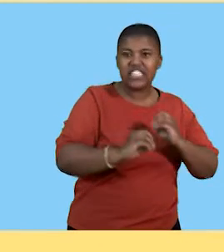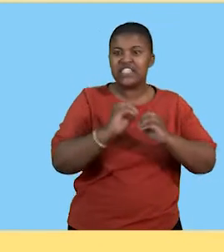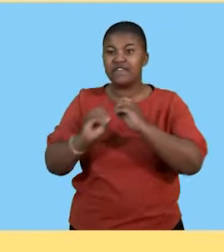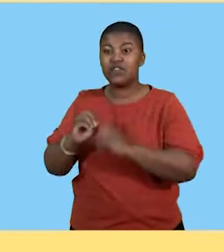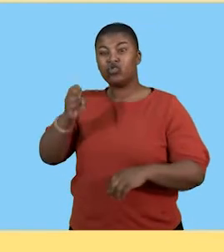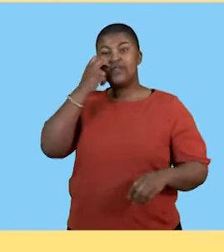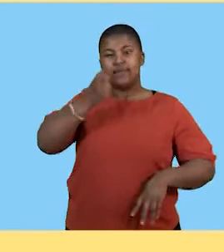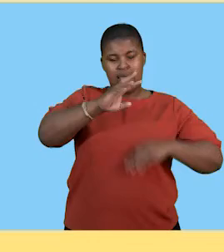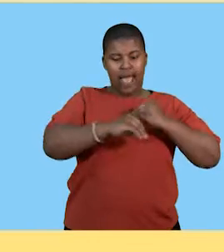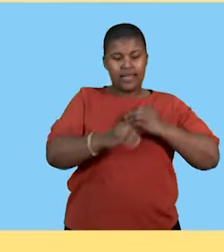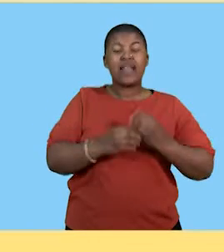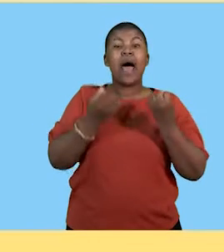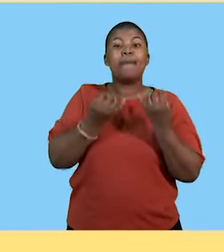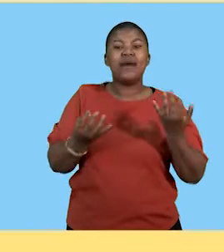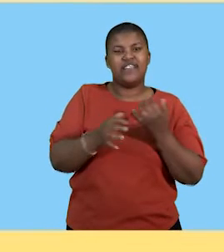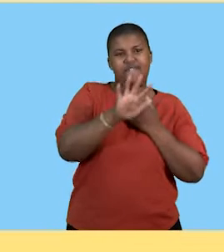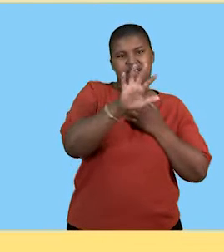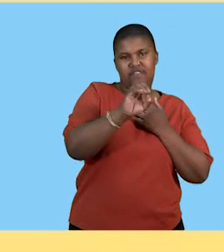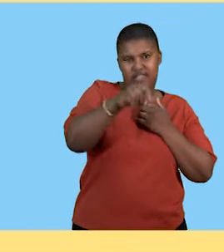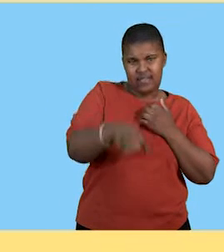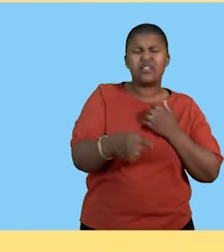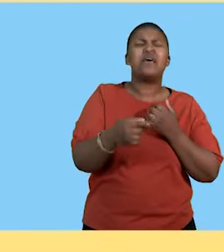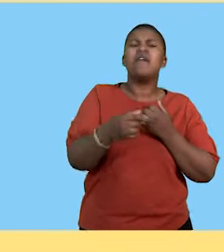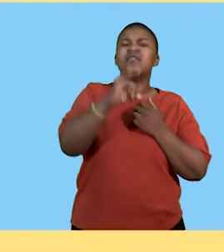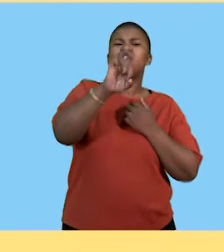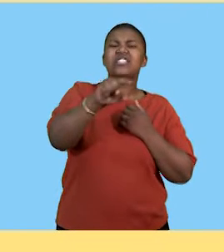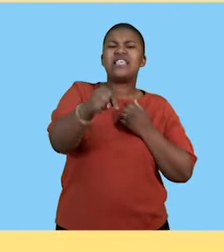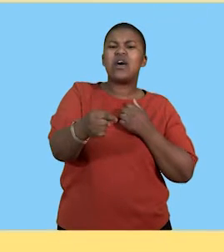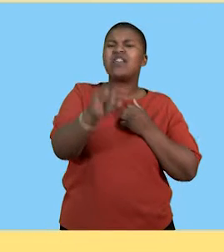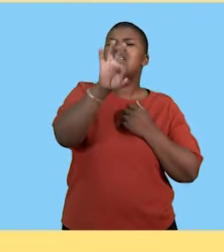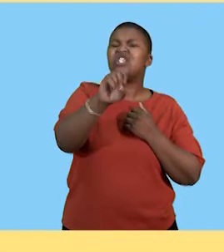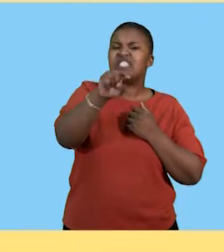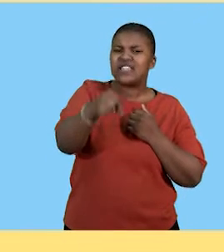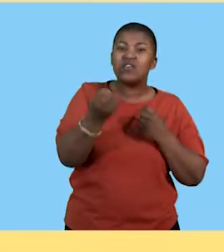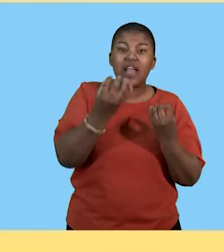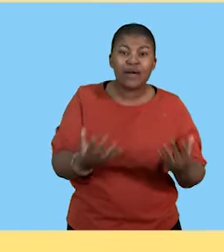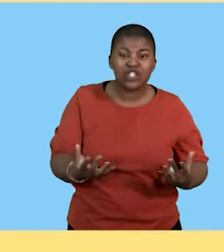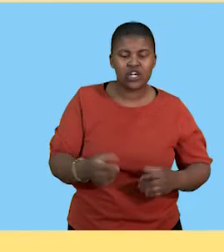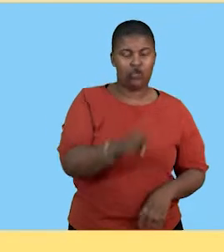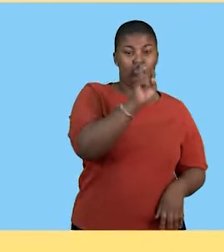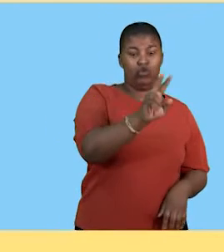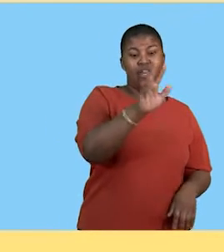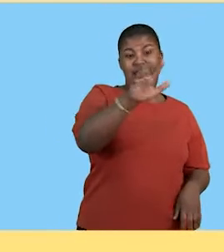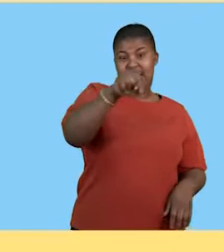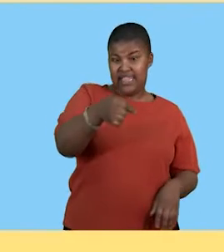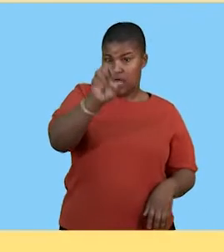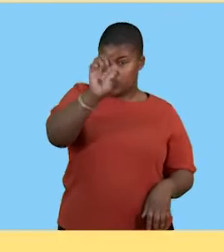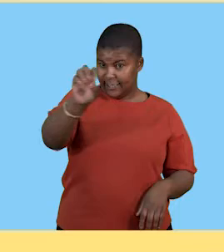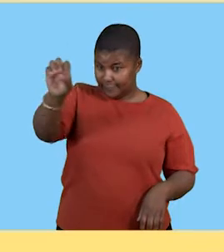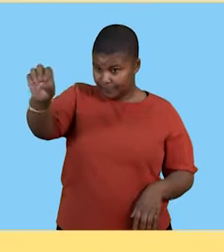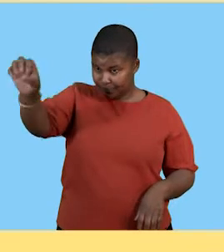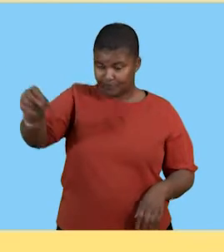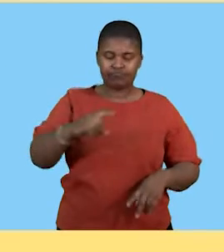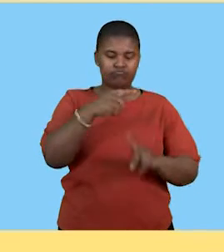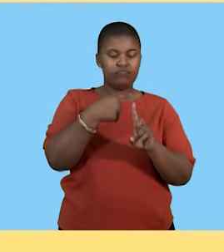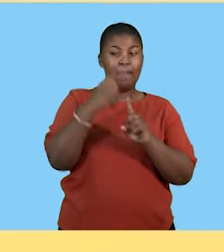our additions, it becomes 30,000 then. How do we get 30? It is the 28,028. It is the